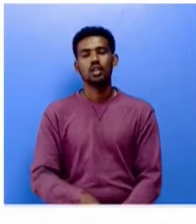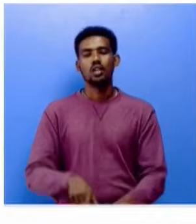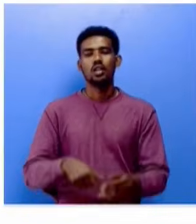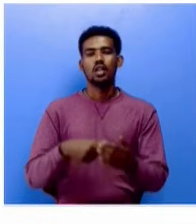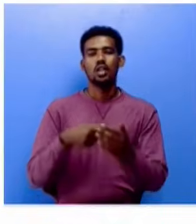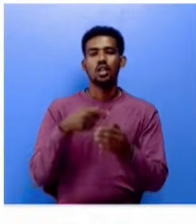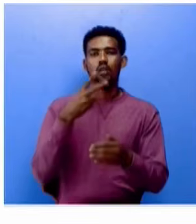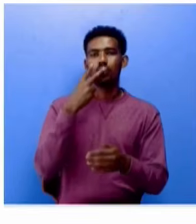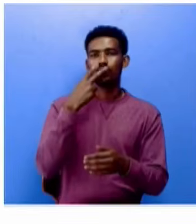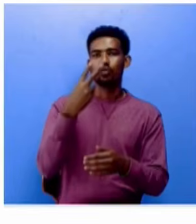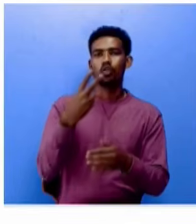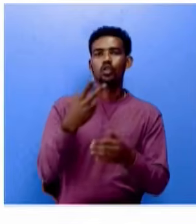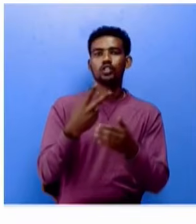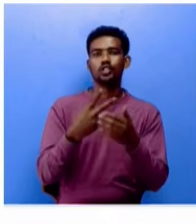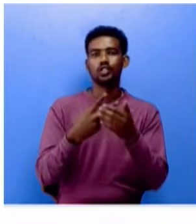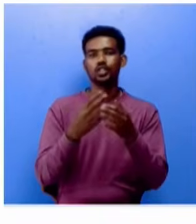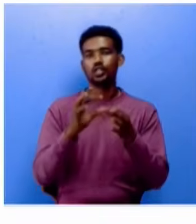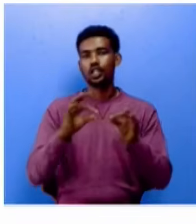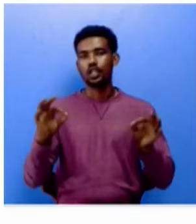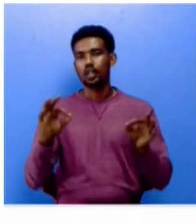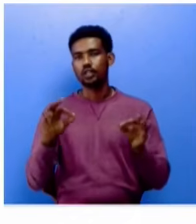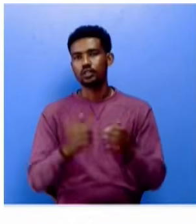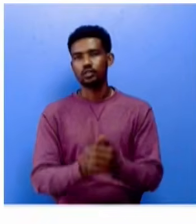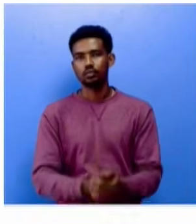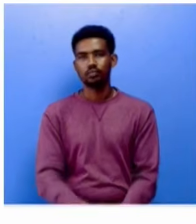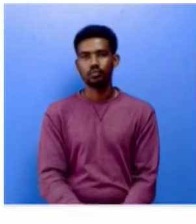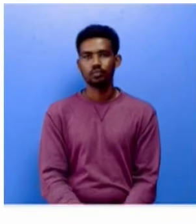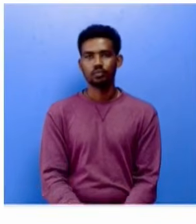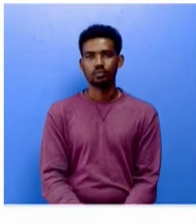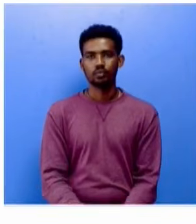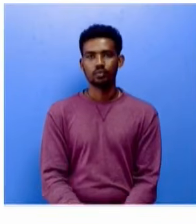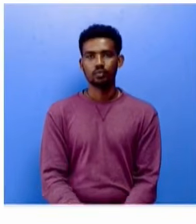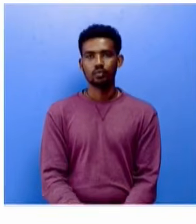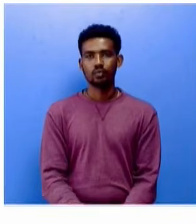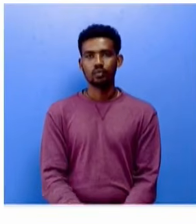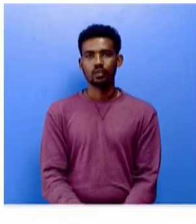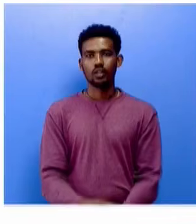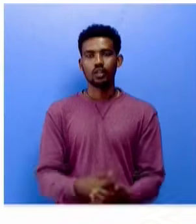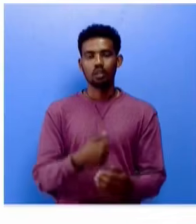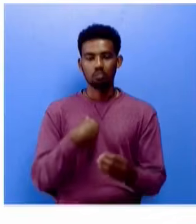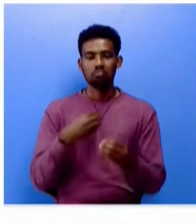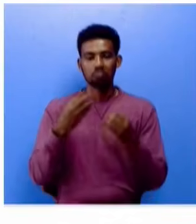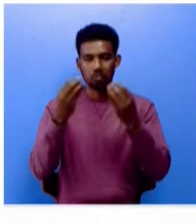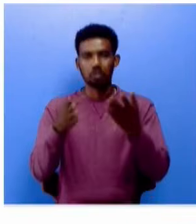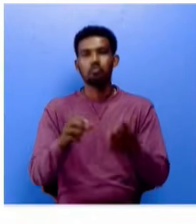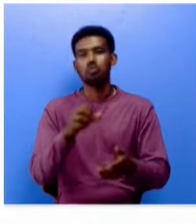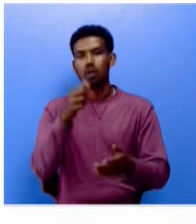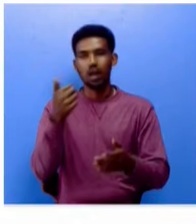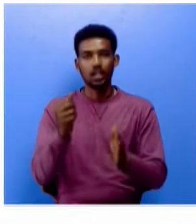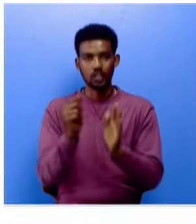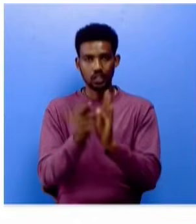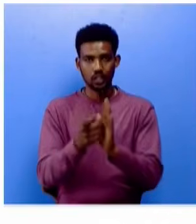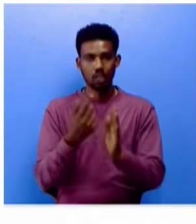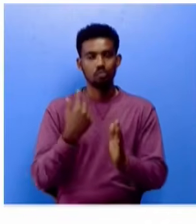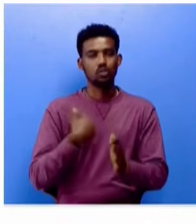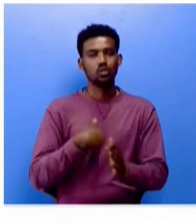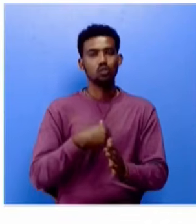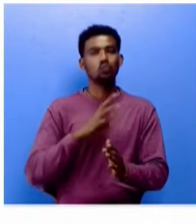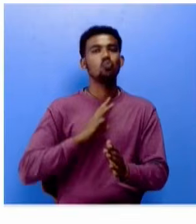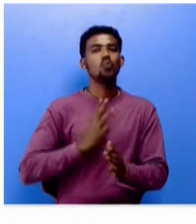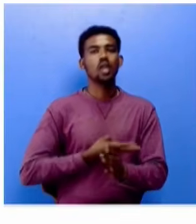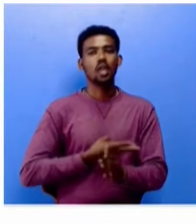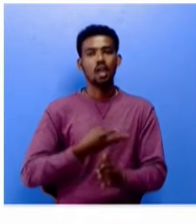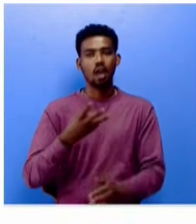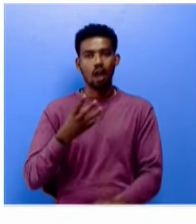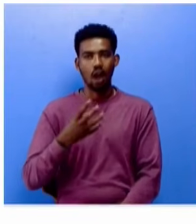sentence, just let me give you another example. We had